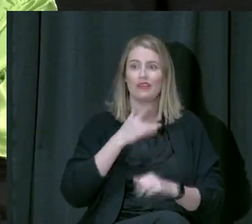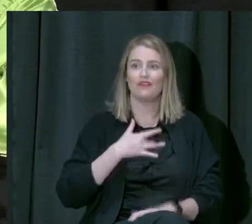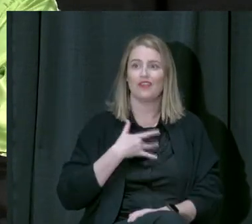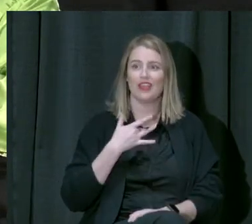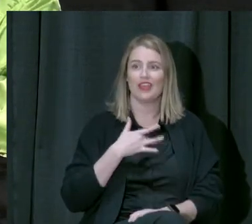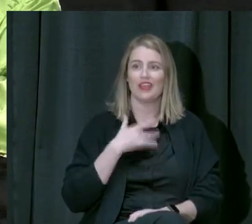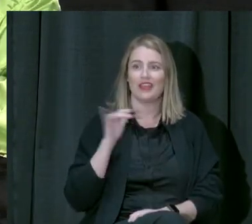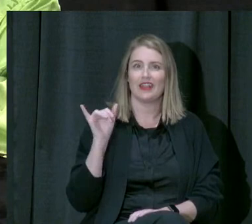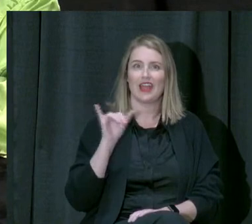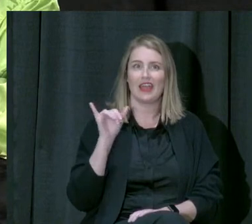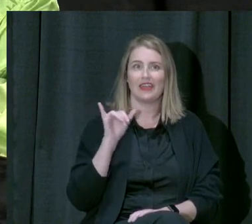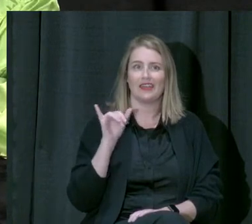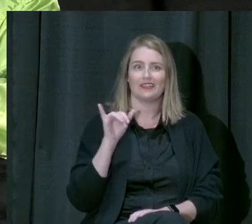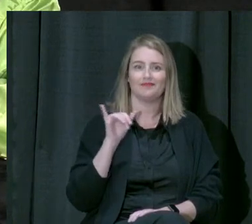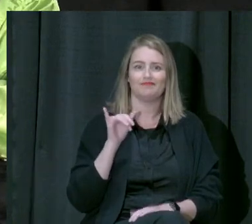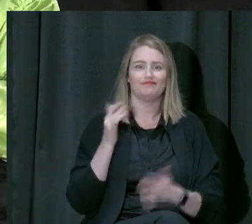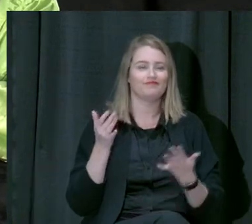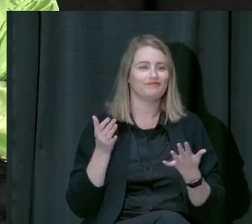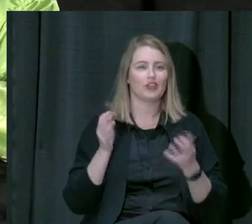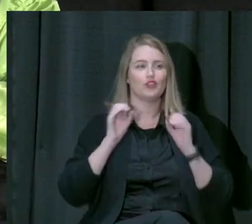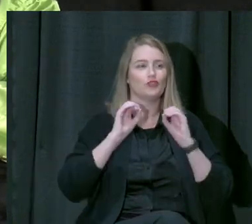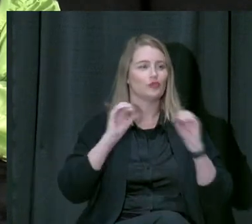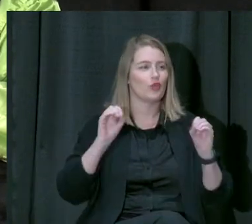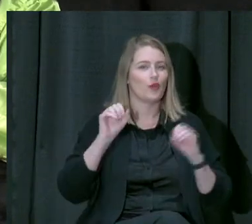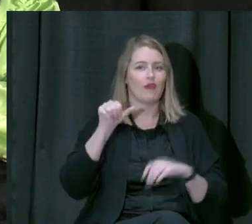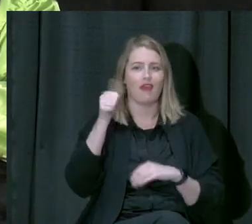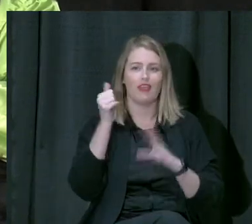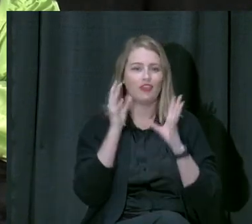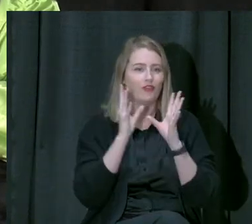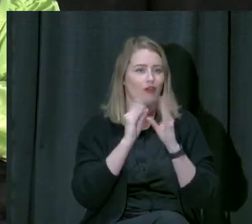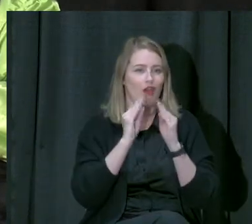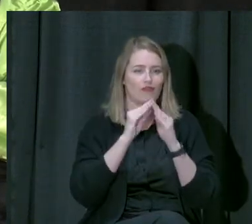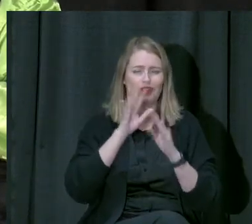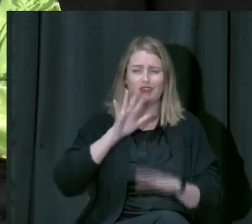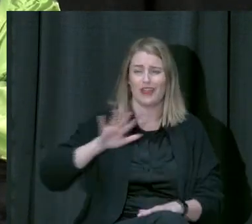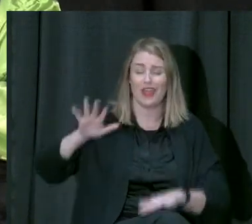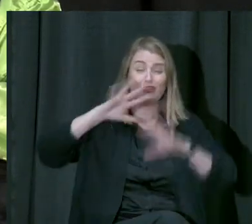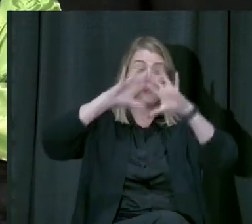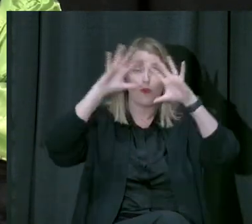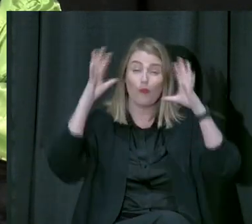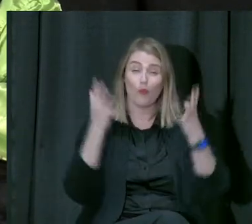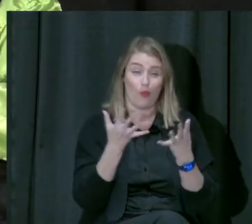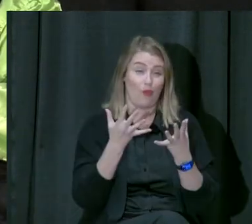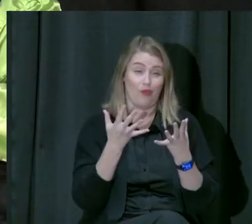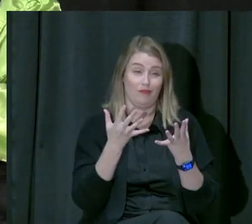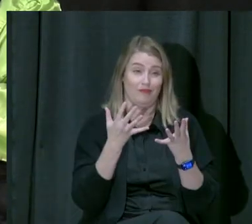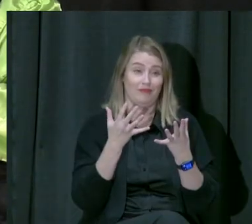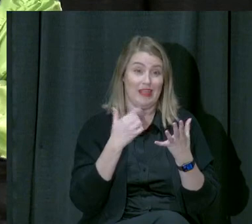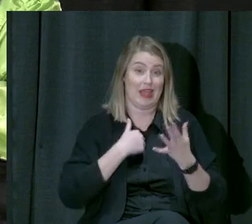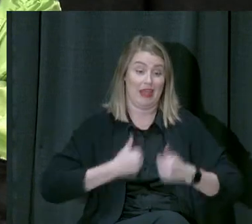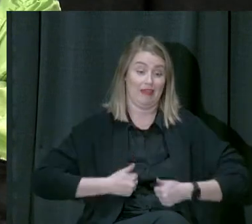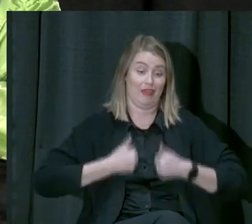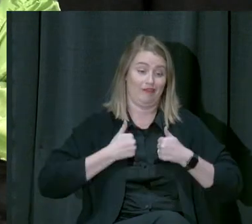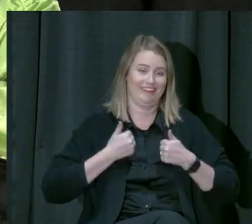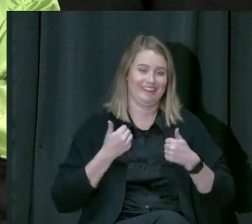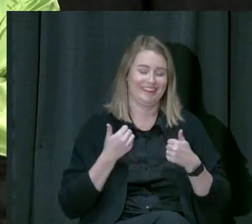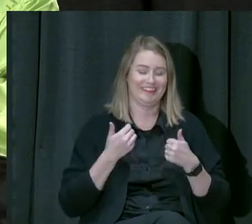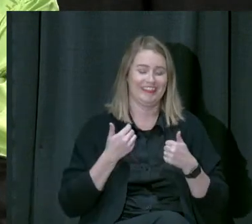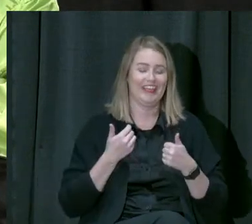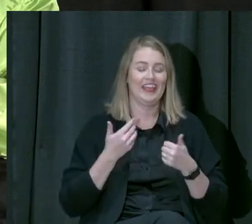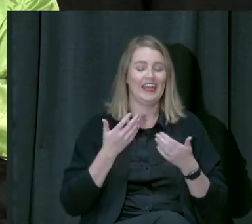like there is no other conference in the world that I live in where I